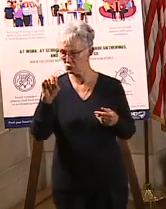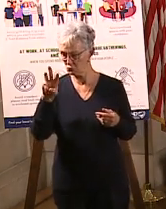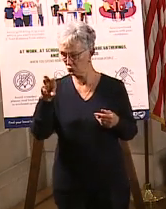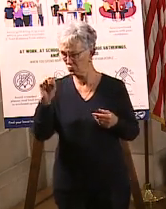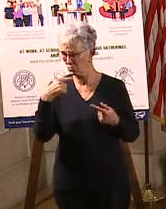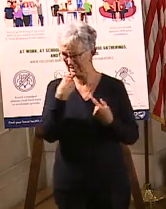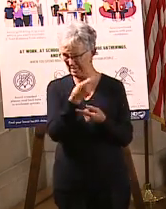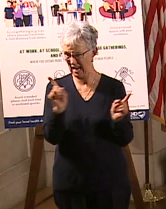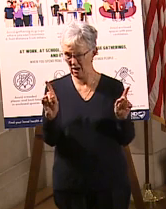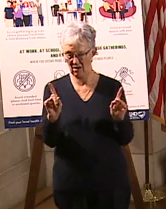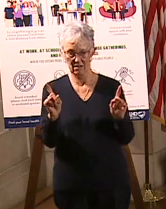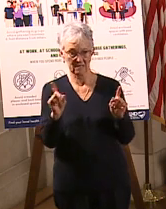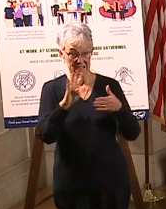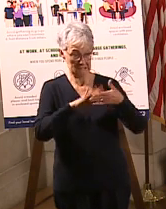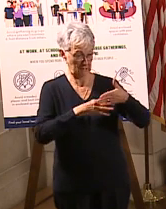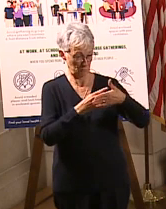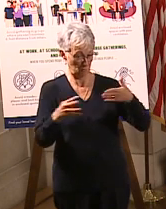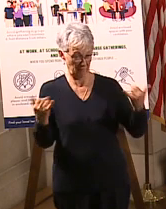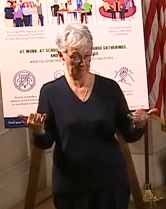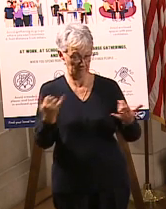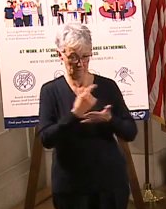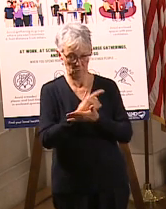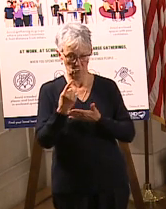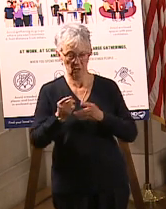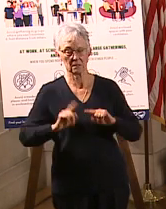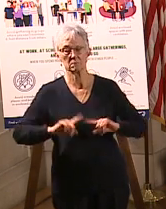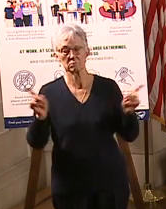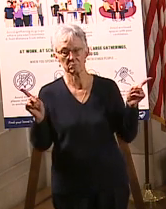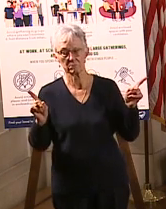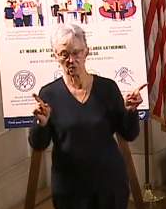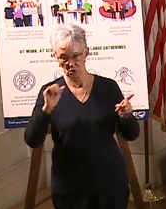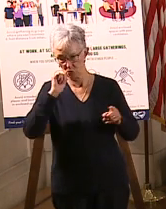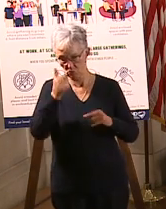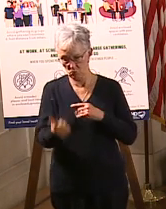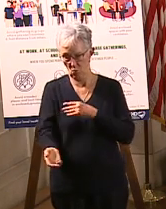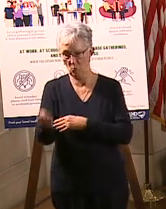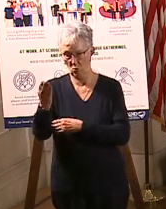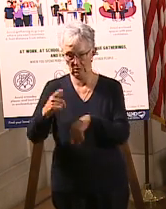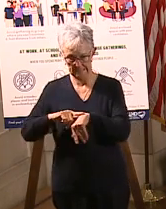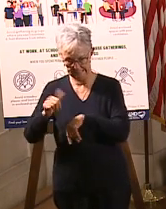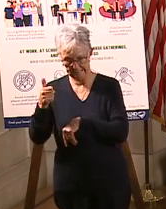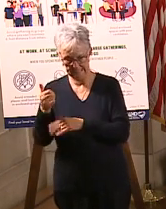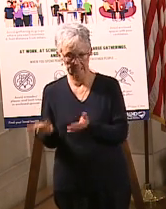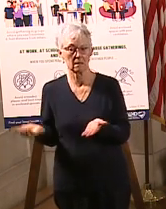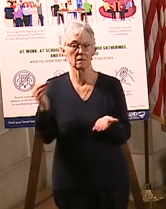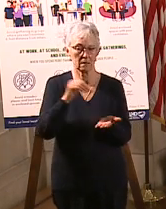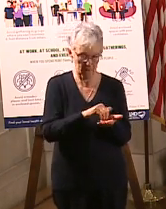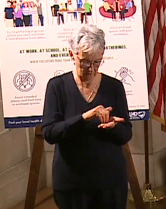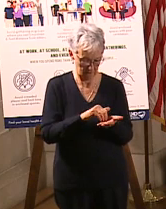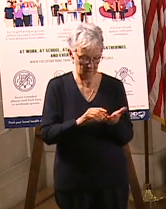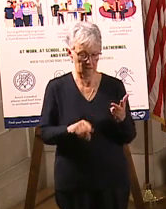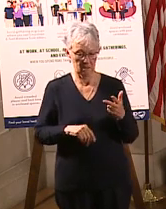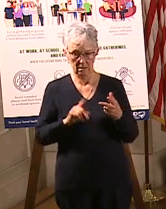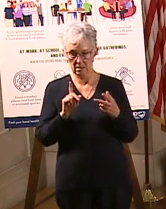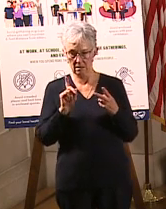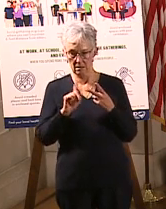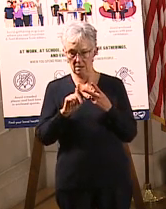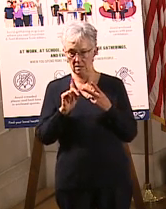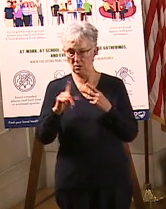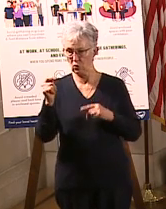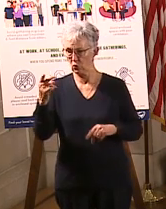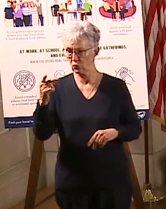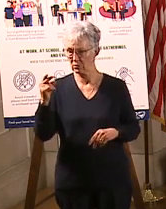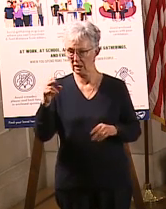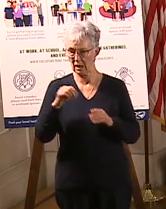different. We have a press briefing at 10 a.m. tomorrow here. And then Thursday, 10 a.m. in the